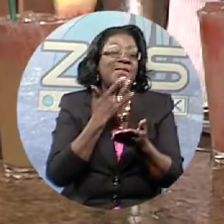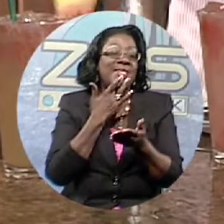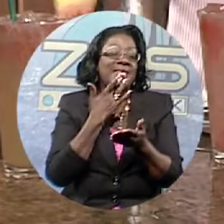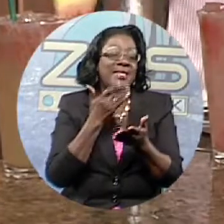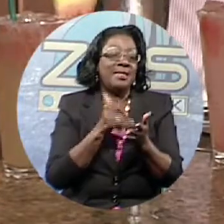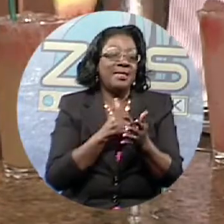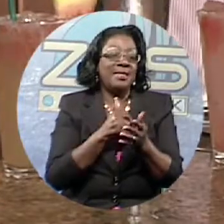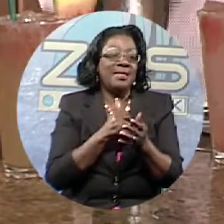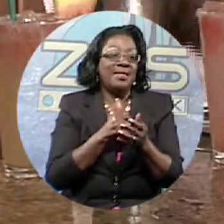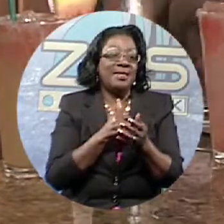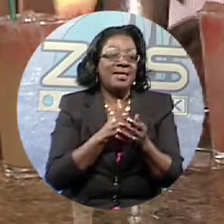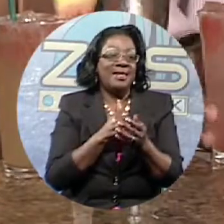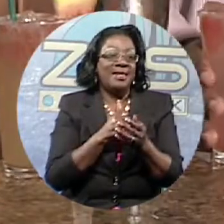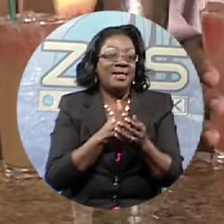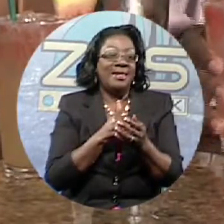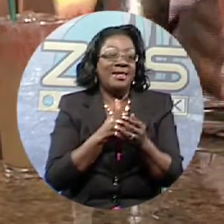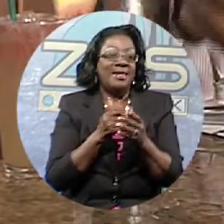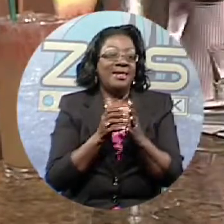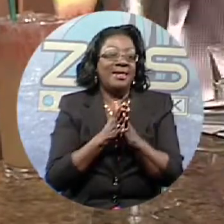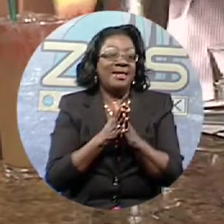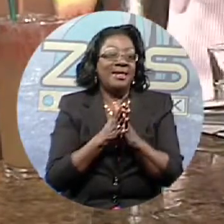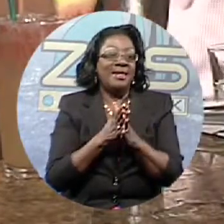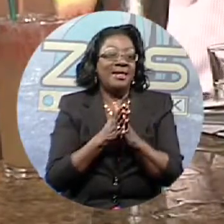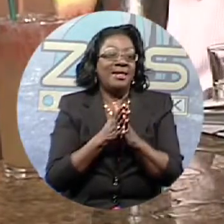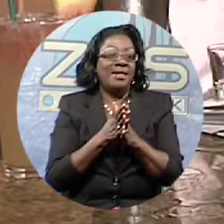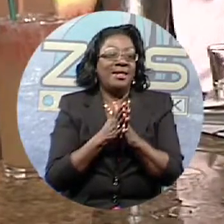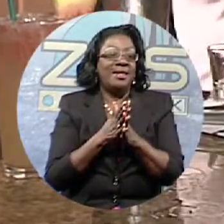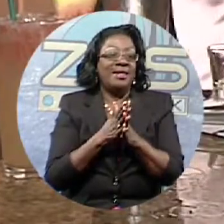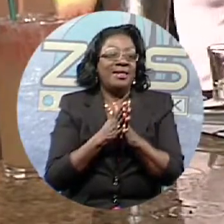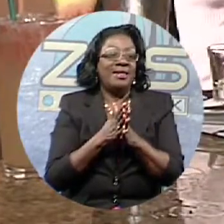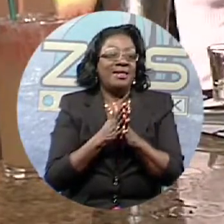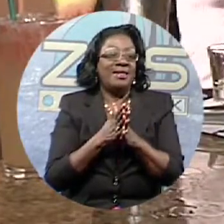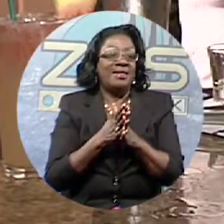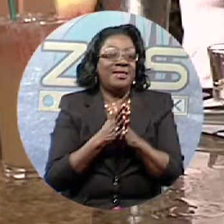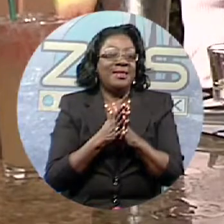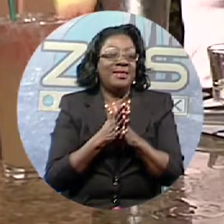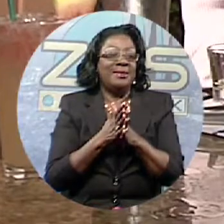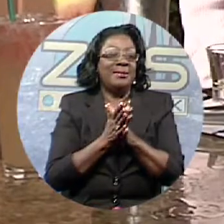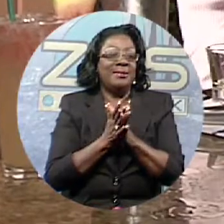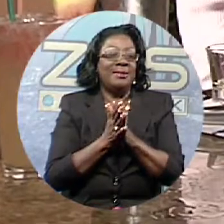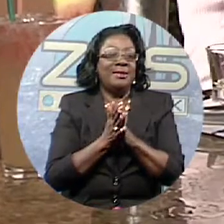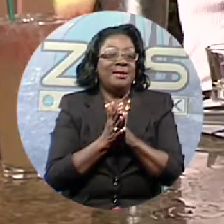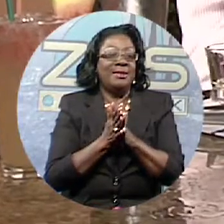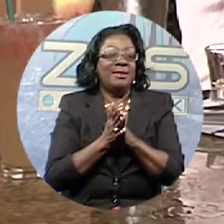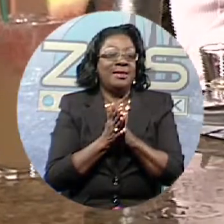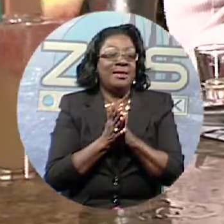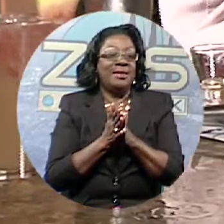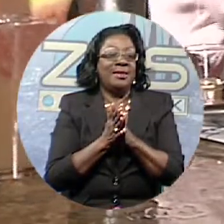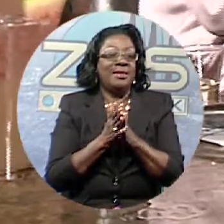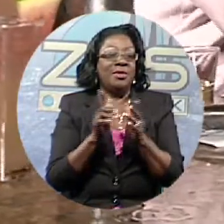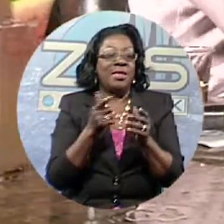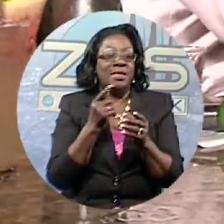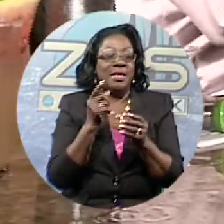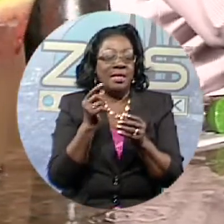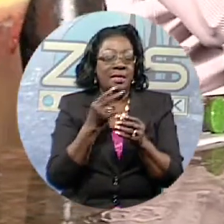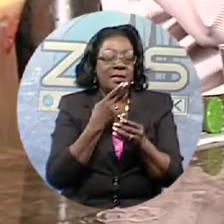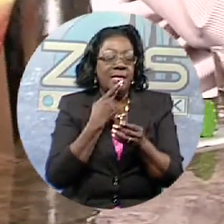I know I'm still on the clock, but, you know, for the integrity of the process here, let me just give it a